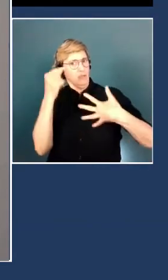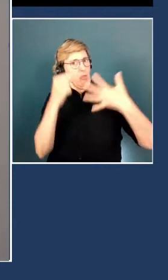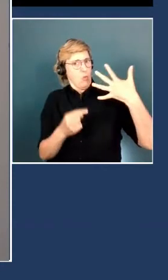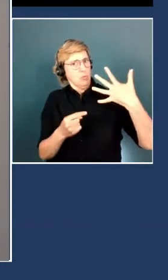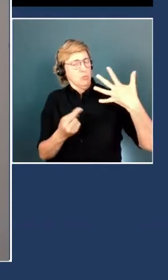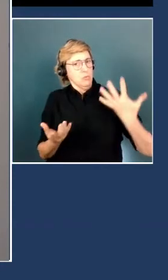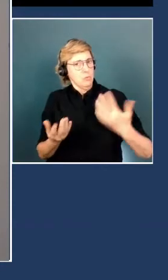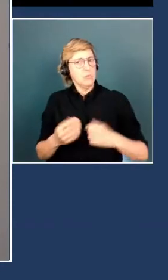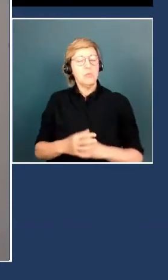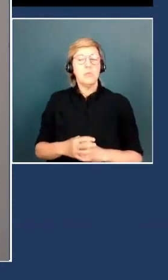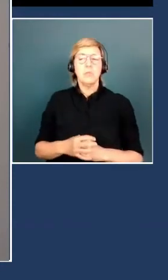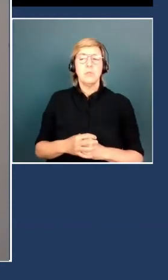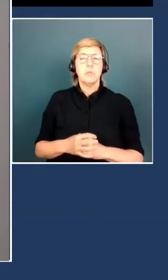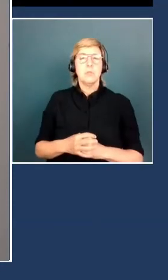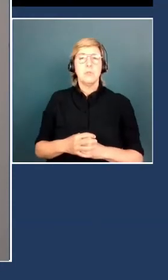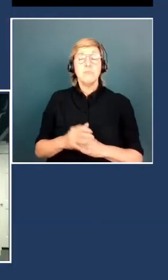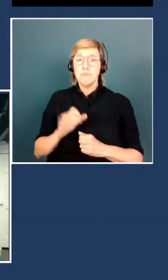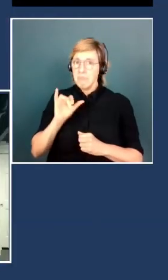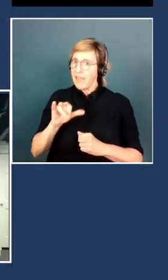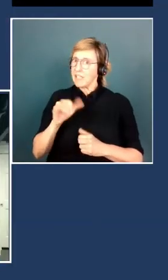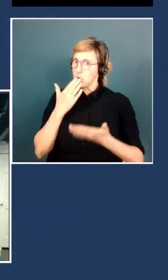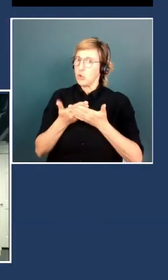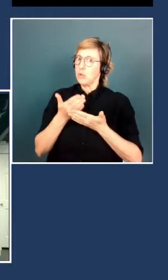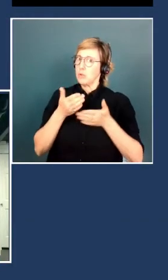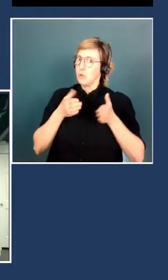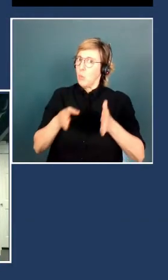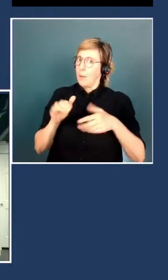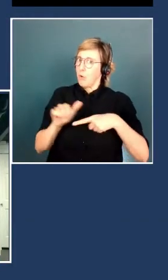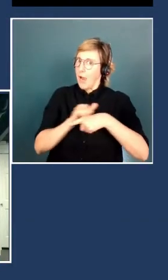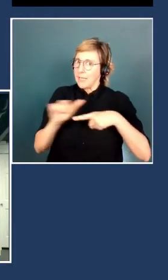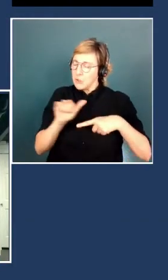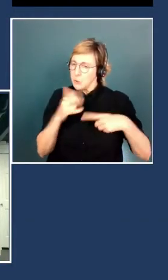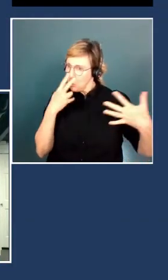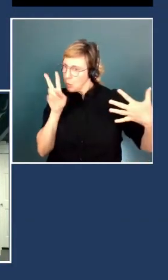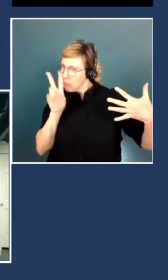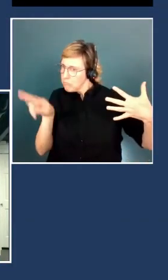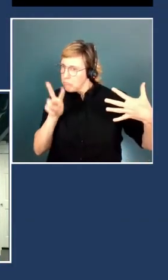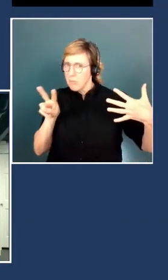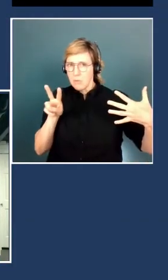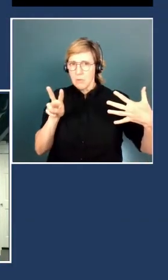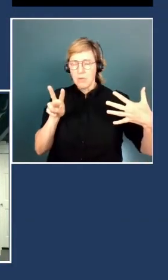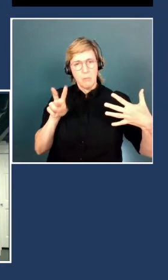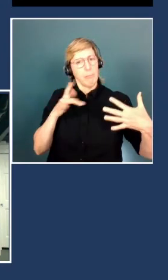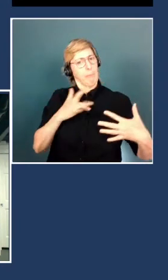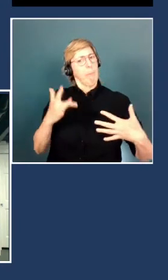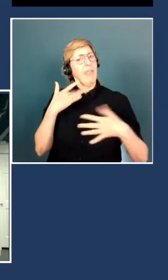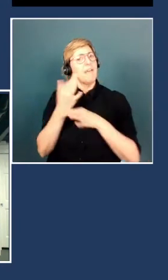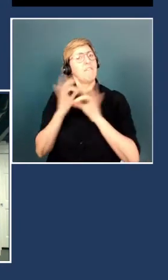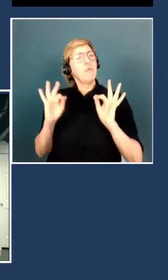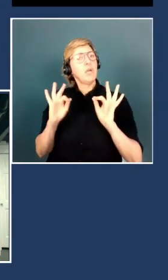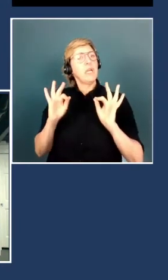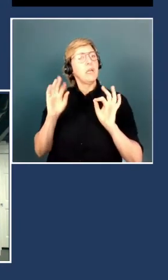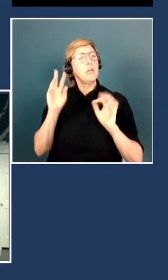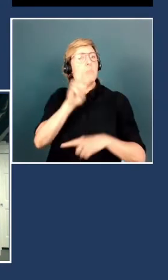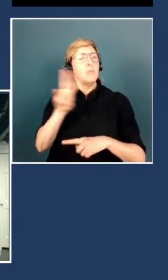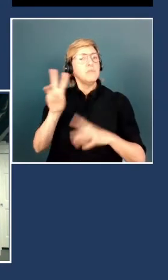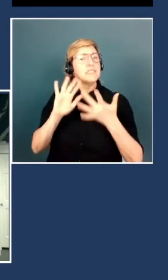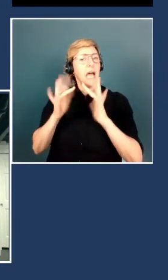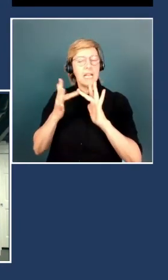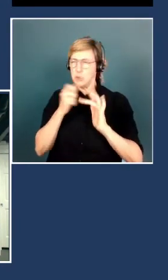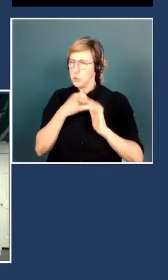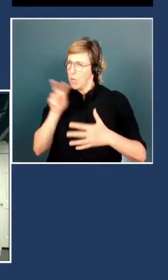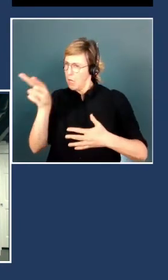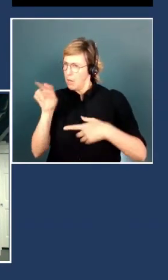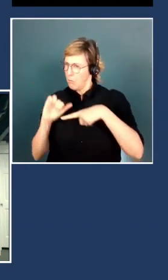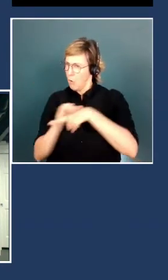So that's also a great way to practice. A lot of those have free sites that you can visit and practice those technical assessments. And